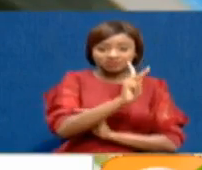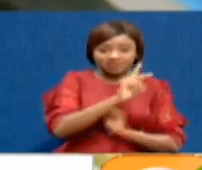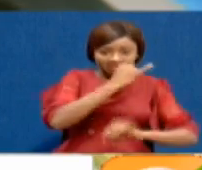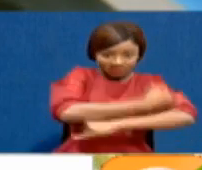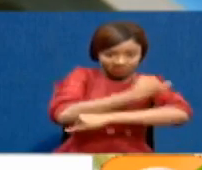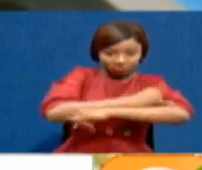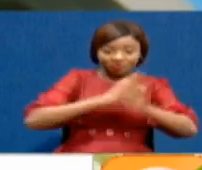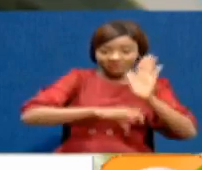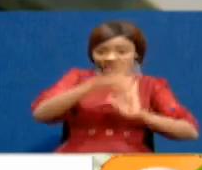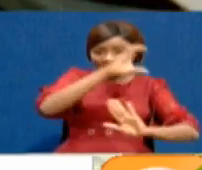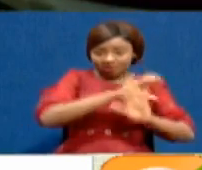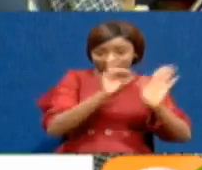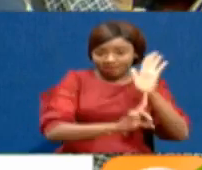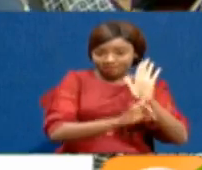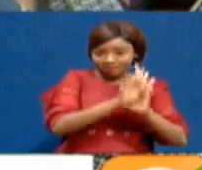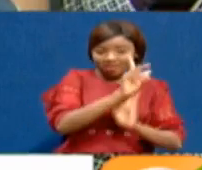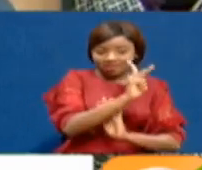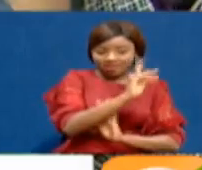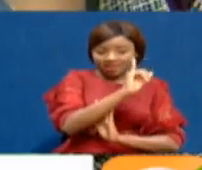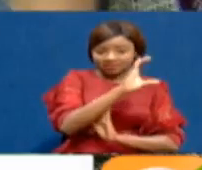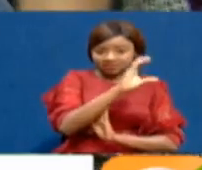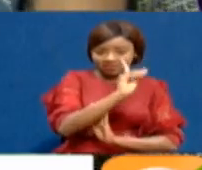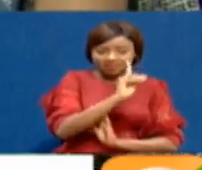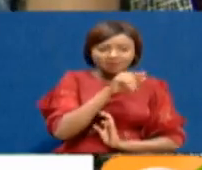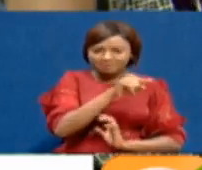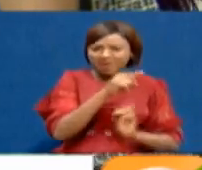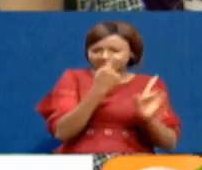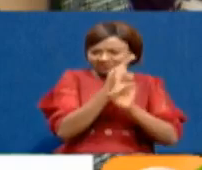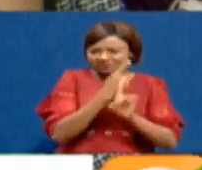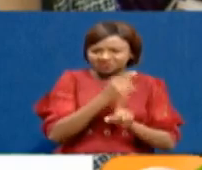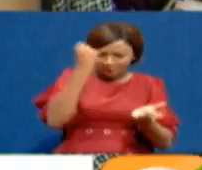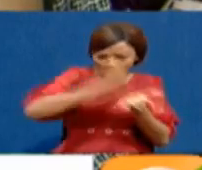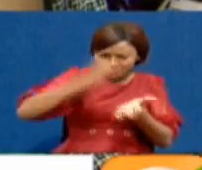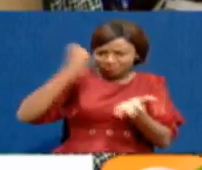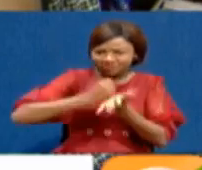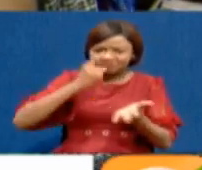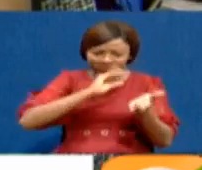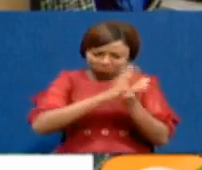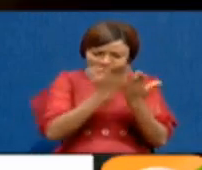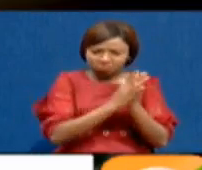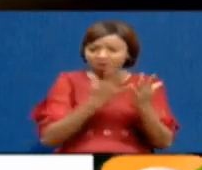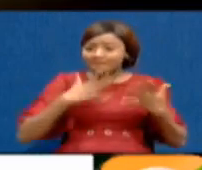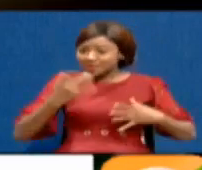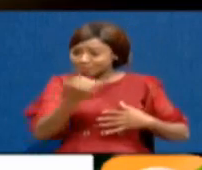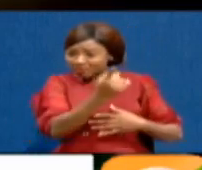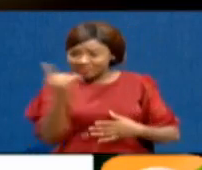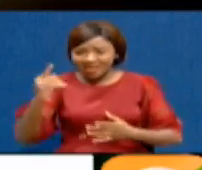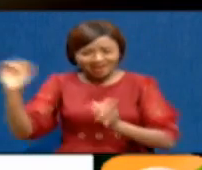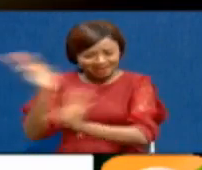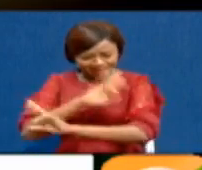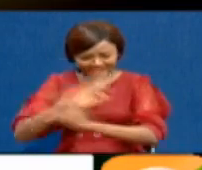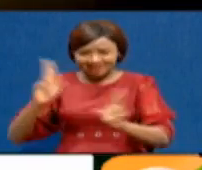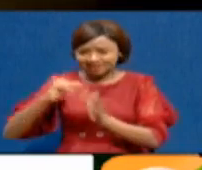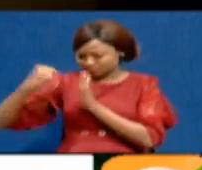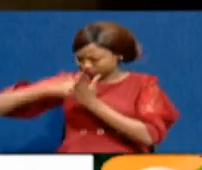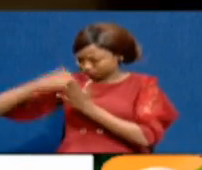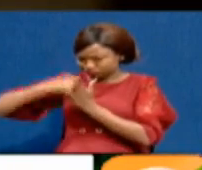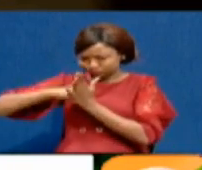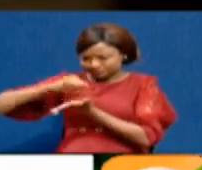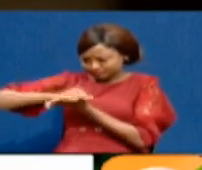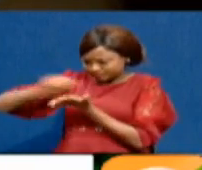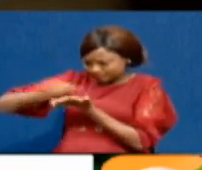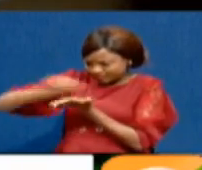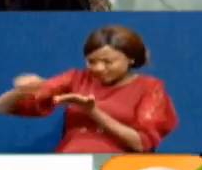approved a list of books to be used in schools, publishers were keen to ensure that the approved books were on the shelves. Licha ya kwamba tuko kule